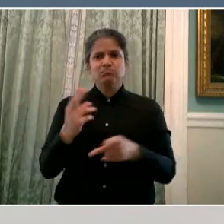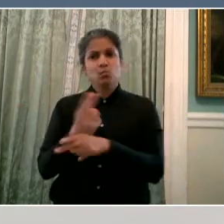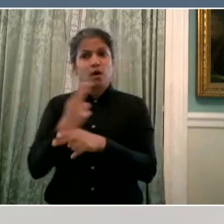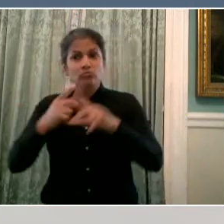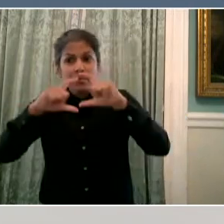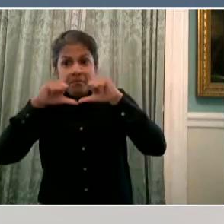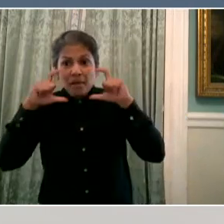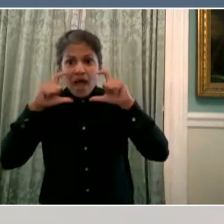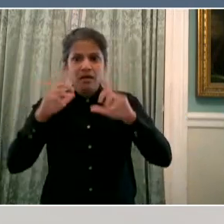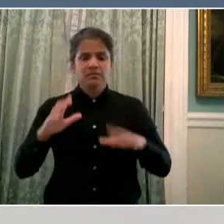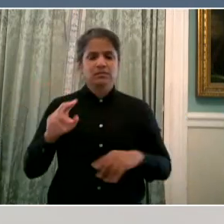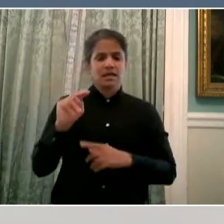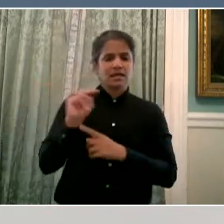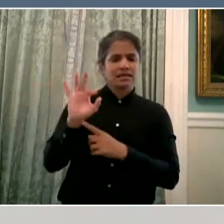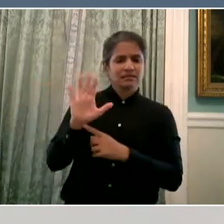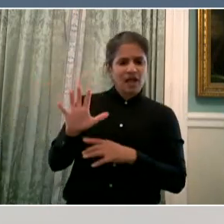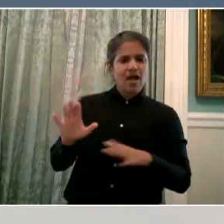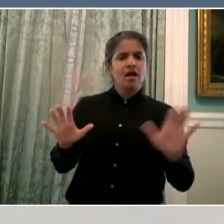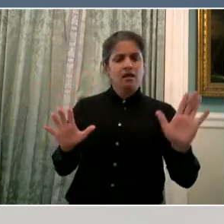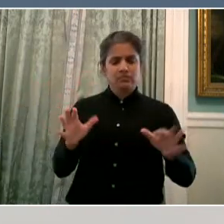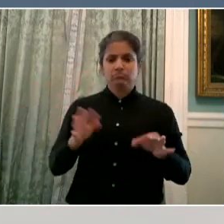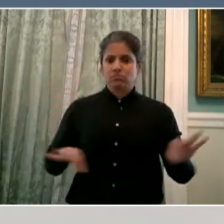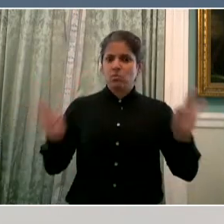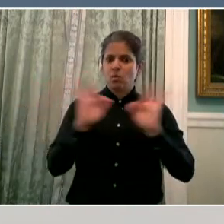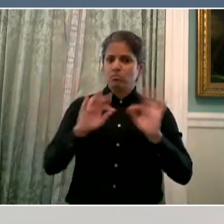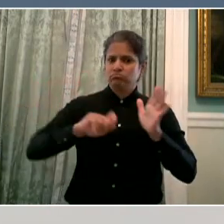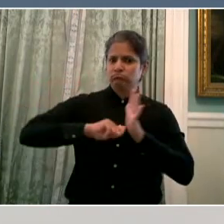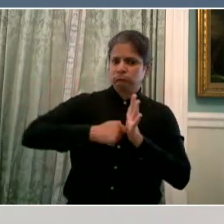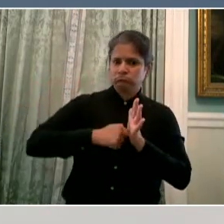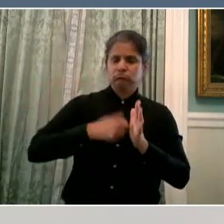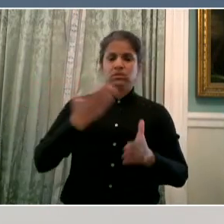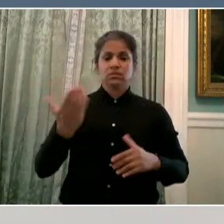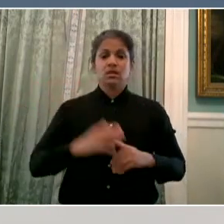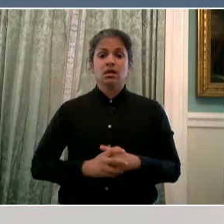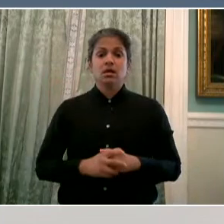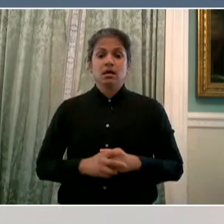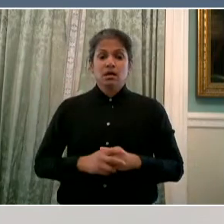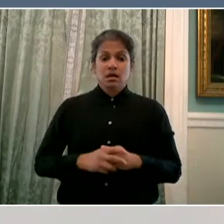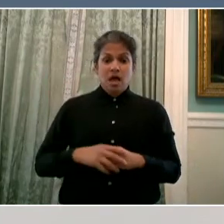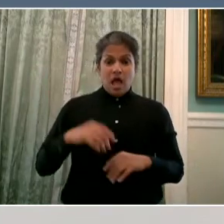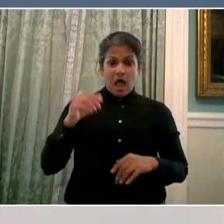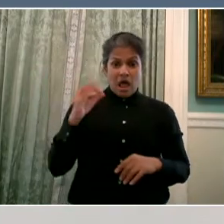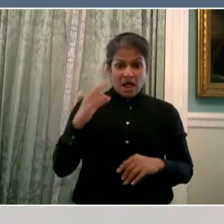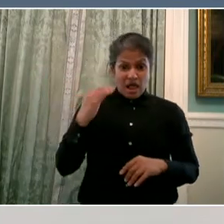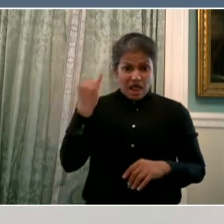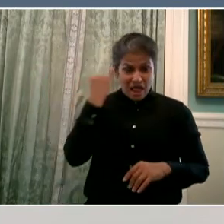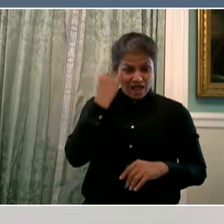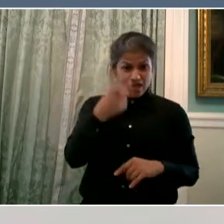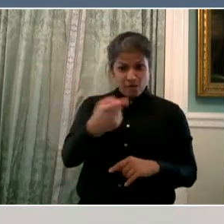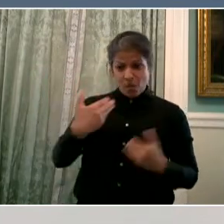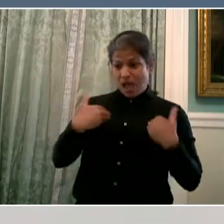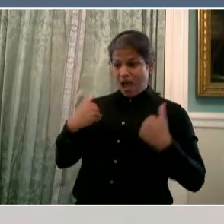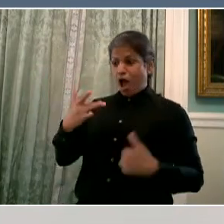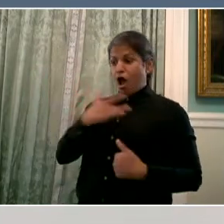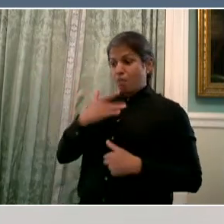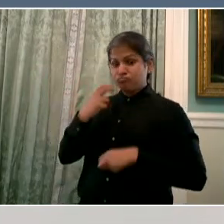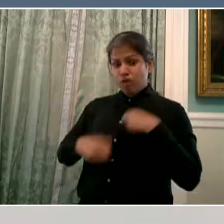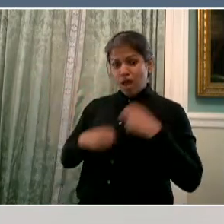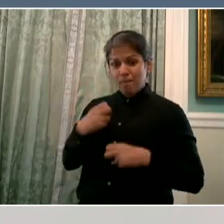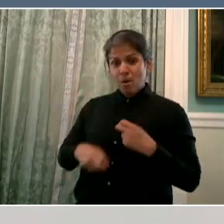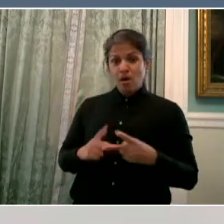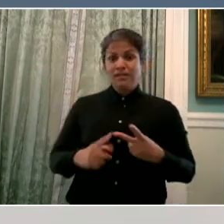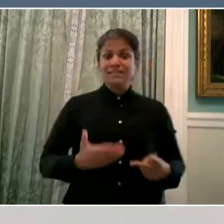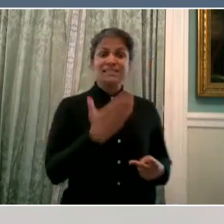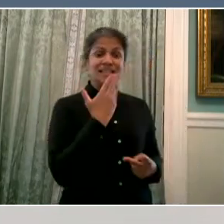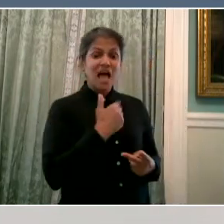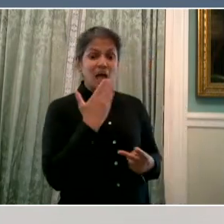for New Yorkers is people with heart or breathing problems or older adults may be still sensitive to the current